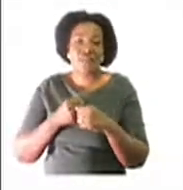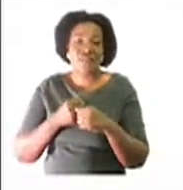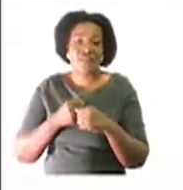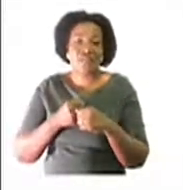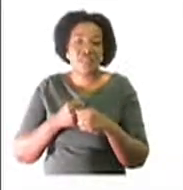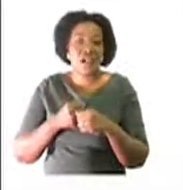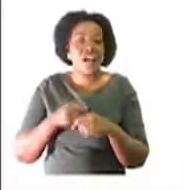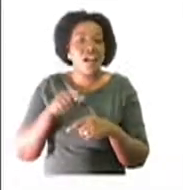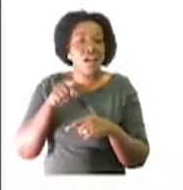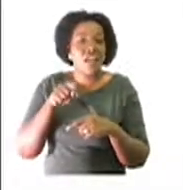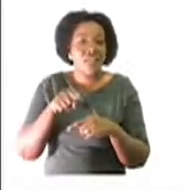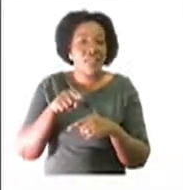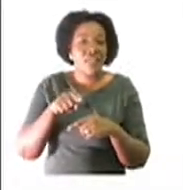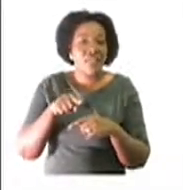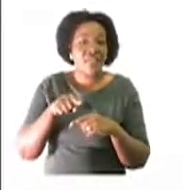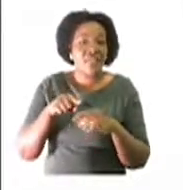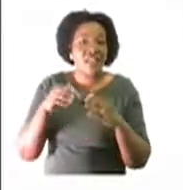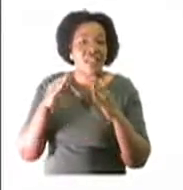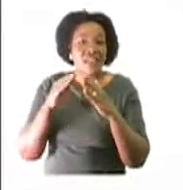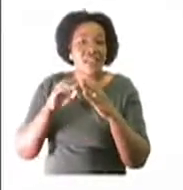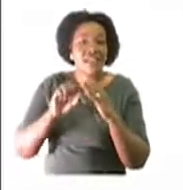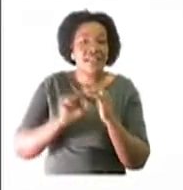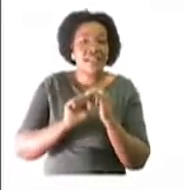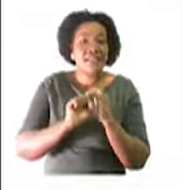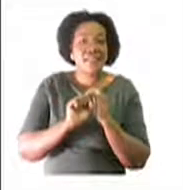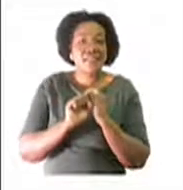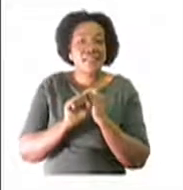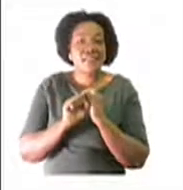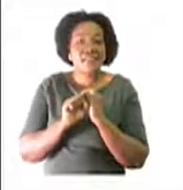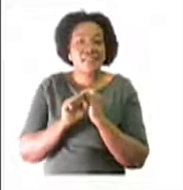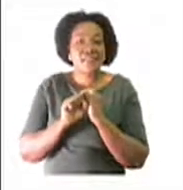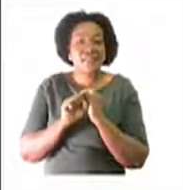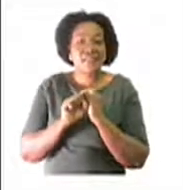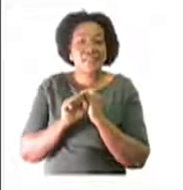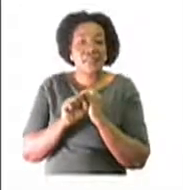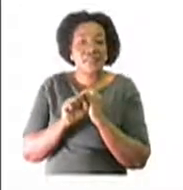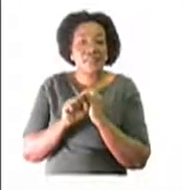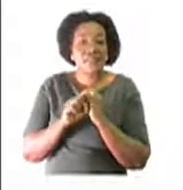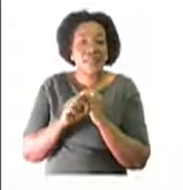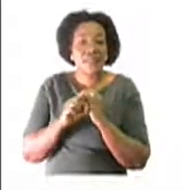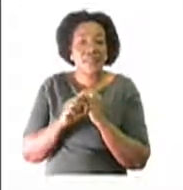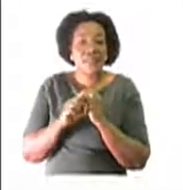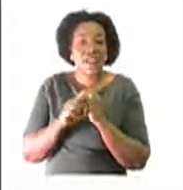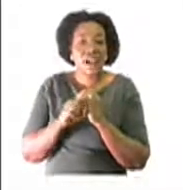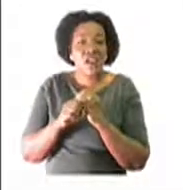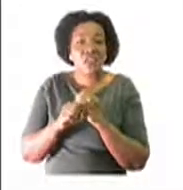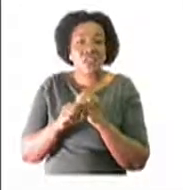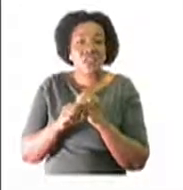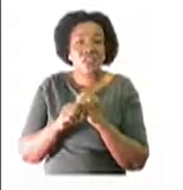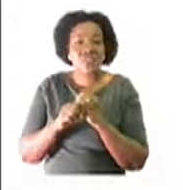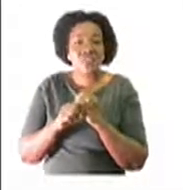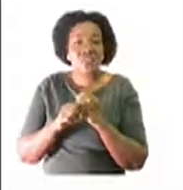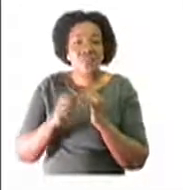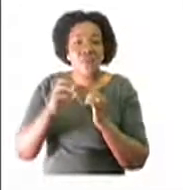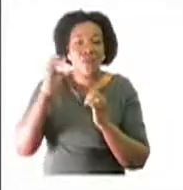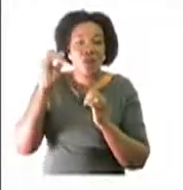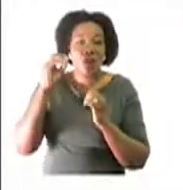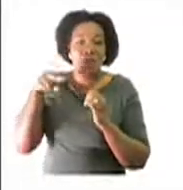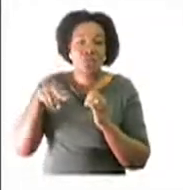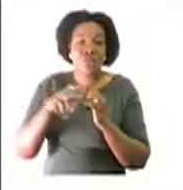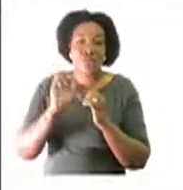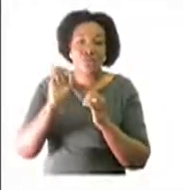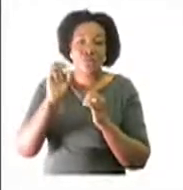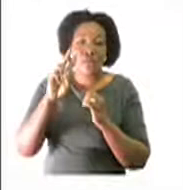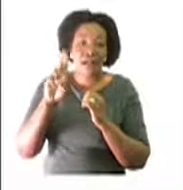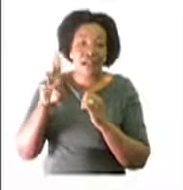ours. Very good. Ours. You just write the hour and at the S and the end, at the end to make it